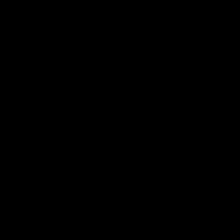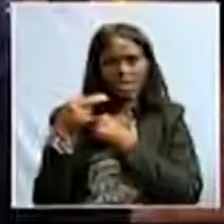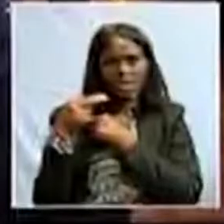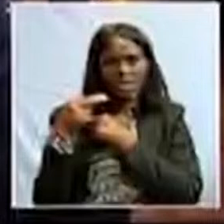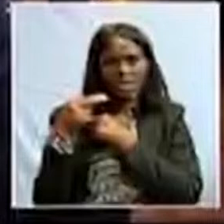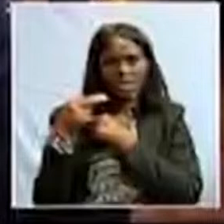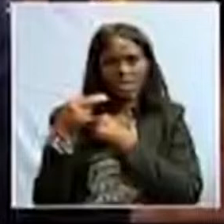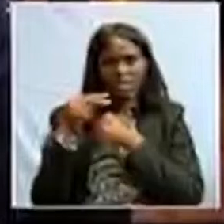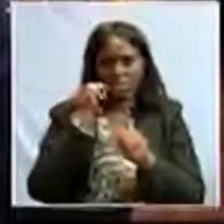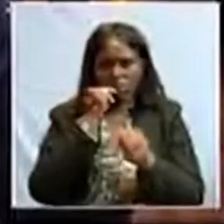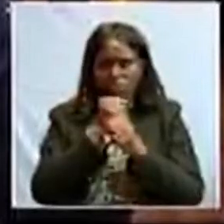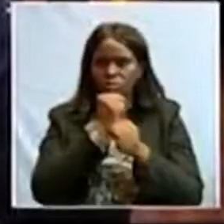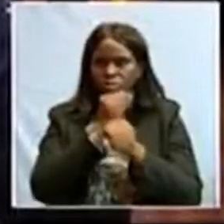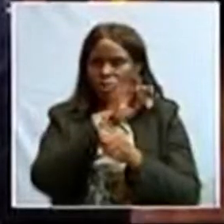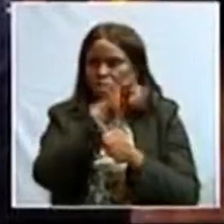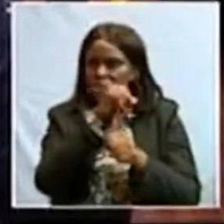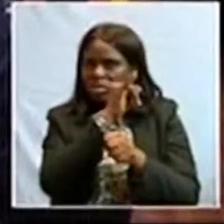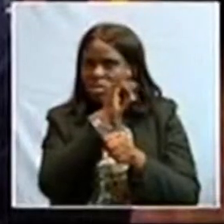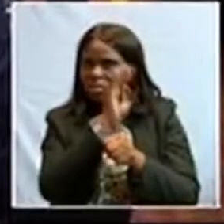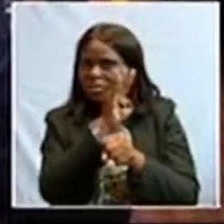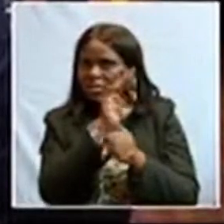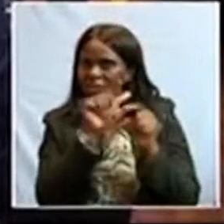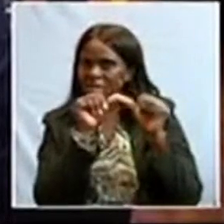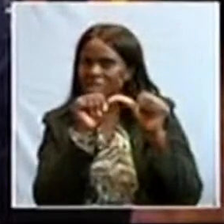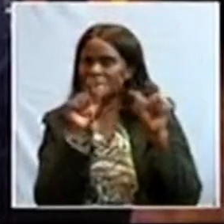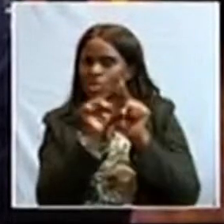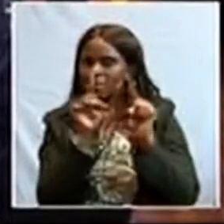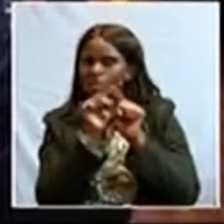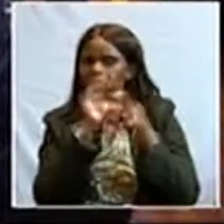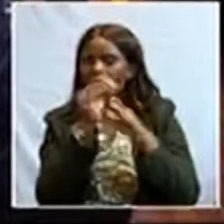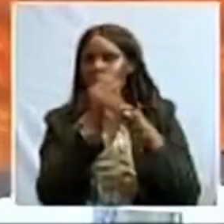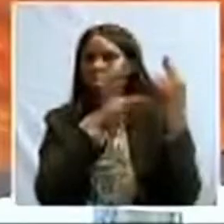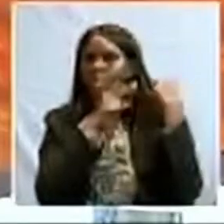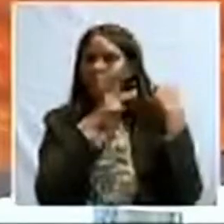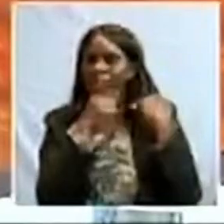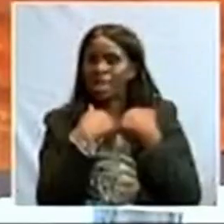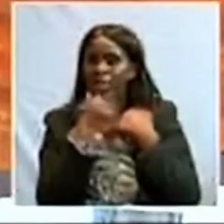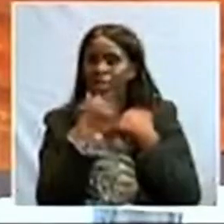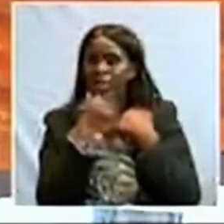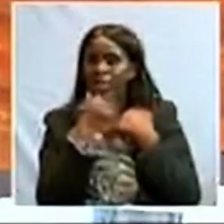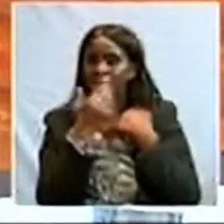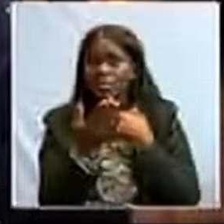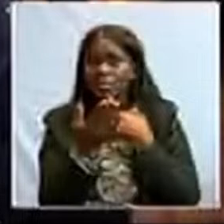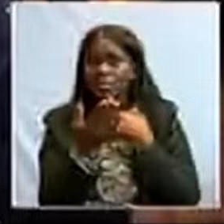the job descriptions, are they still the same or they've been revised?